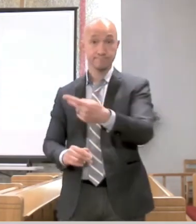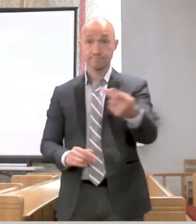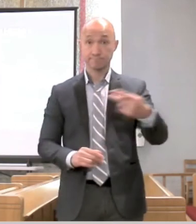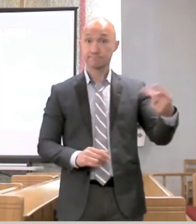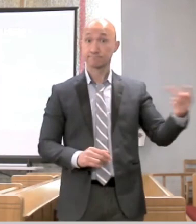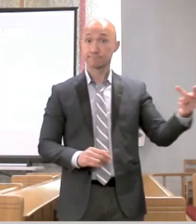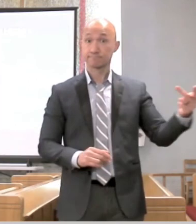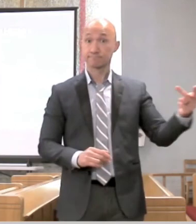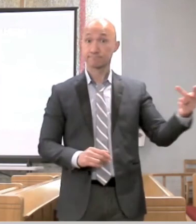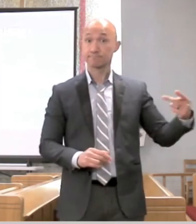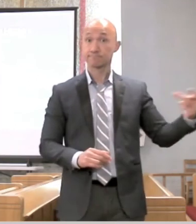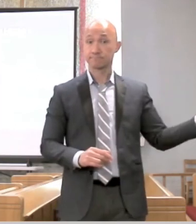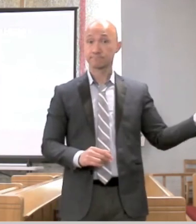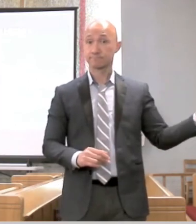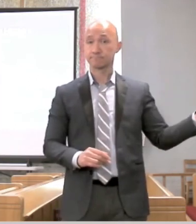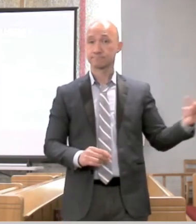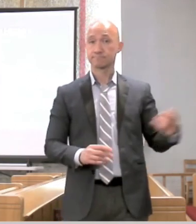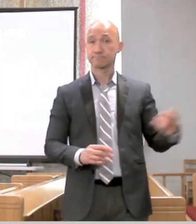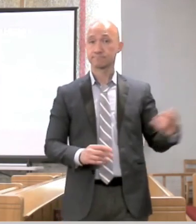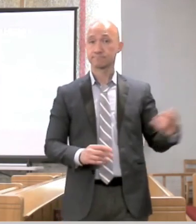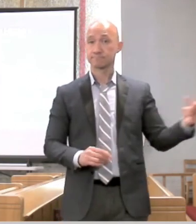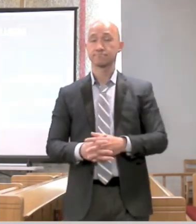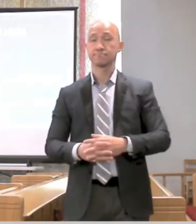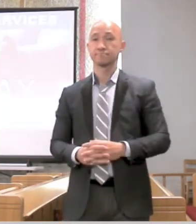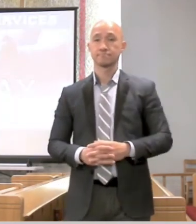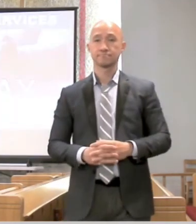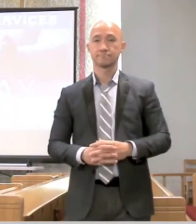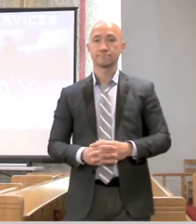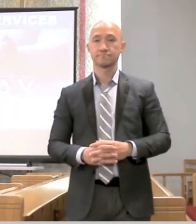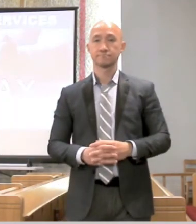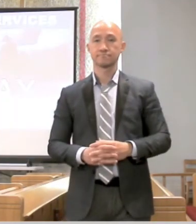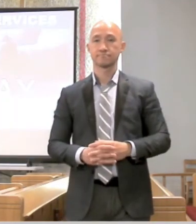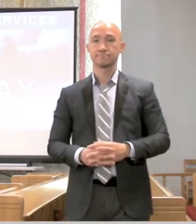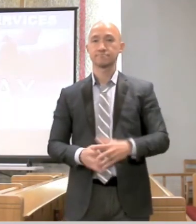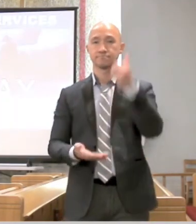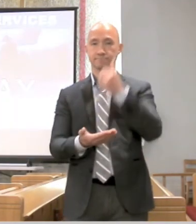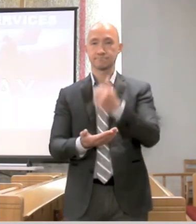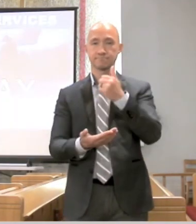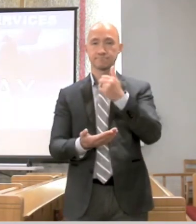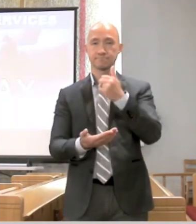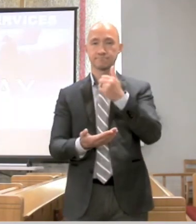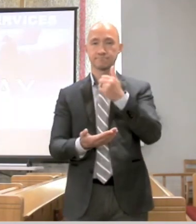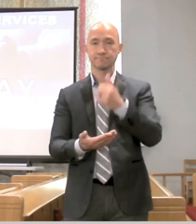life count for something. God bless you.